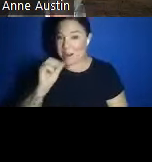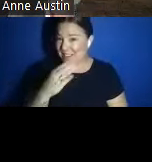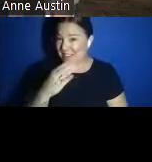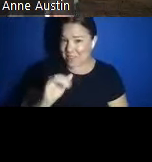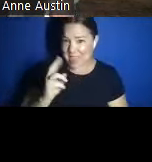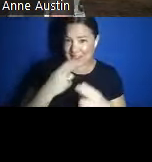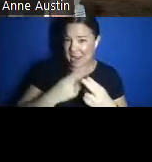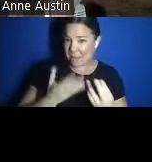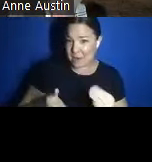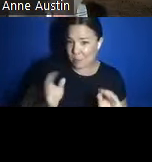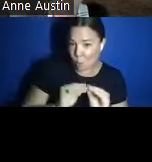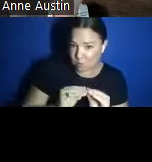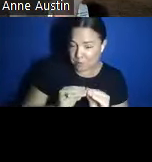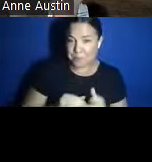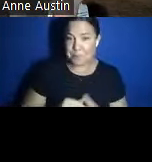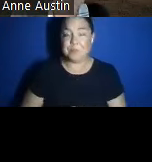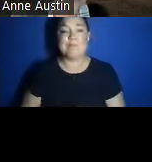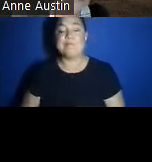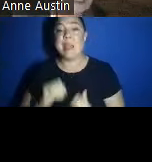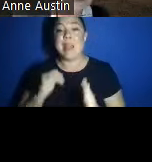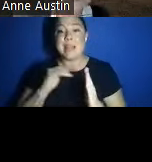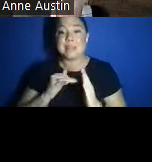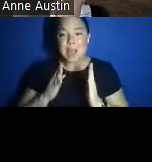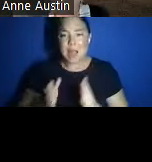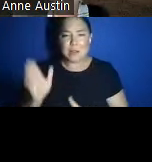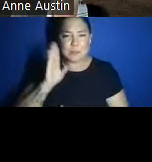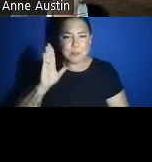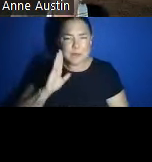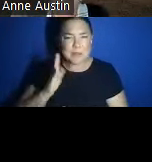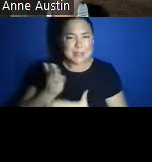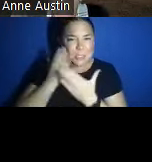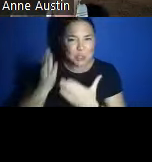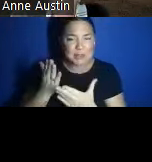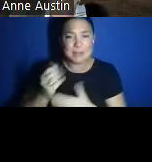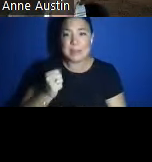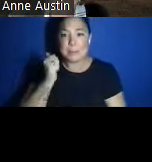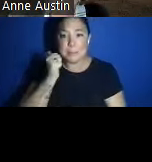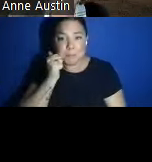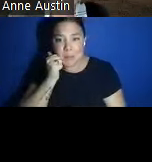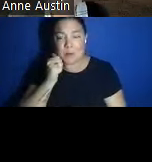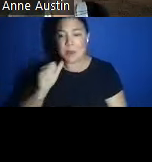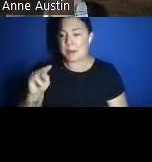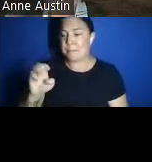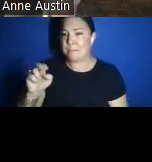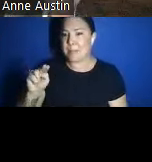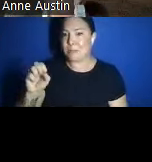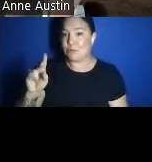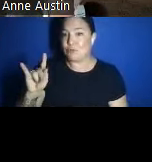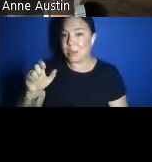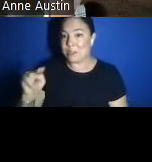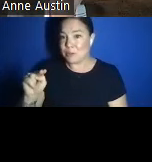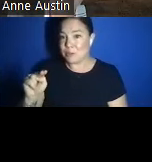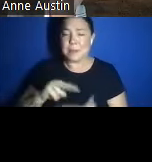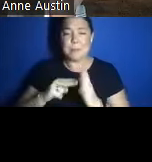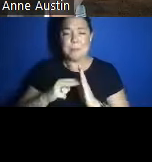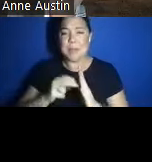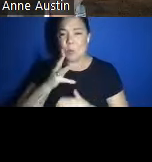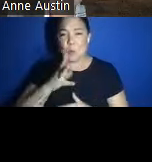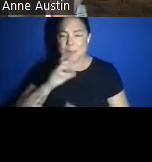Where scholars had previously suggested that menstruation and childbirth rendered women's bodies too impure for that